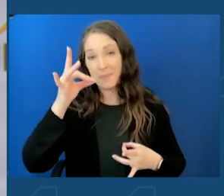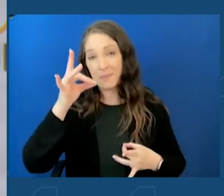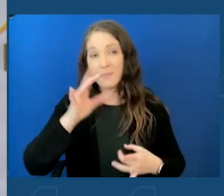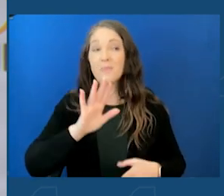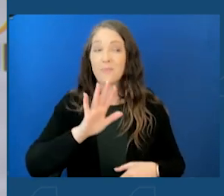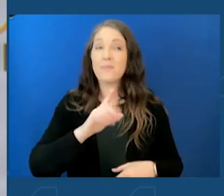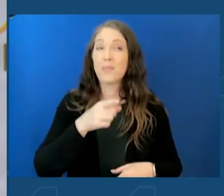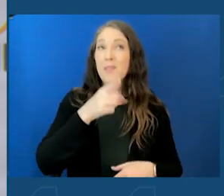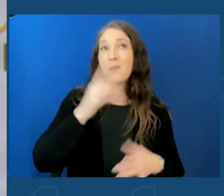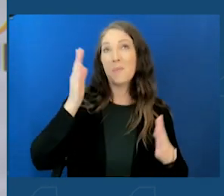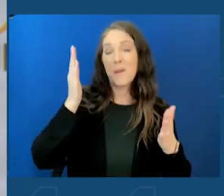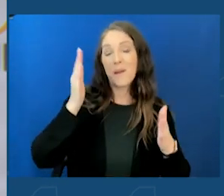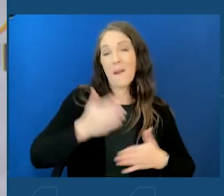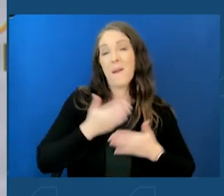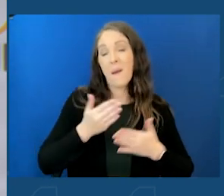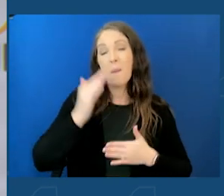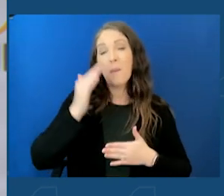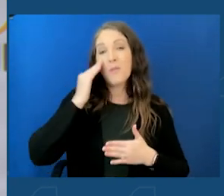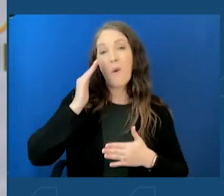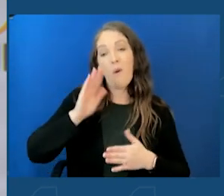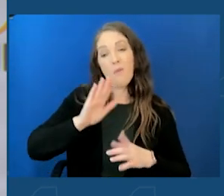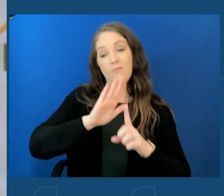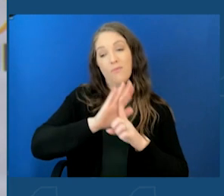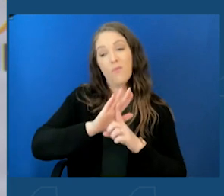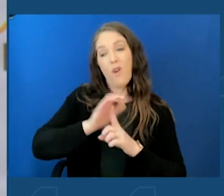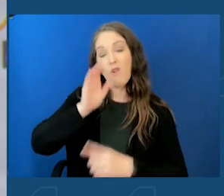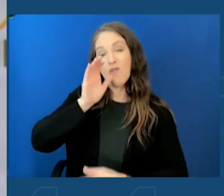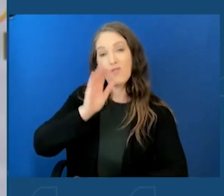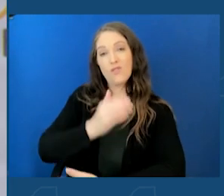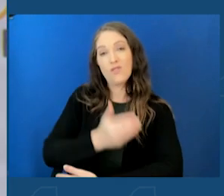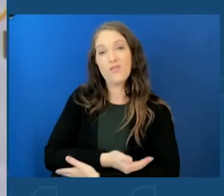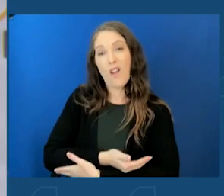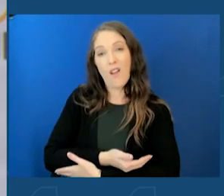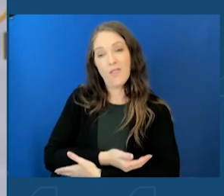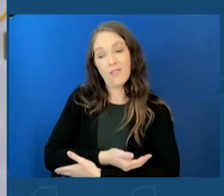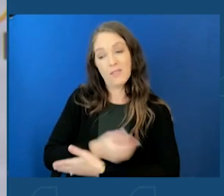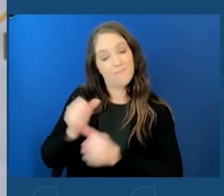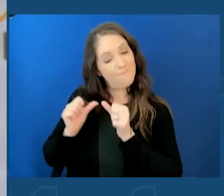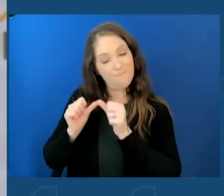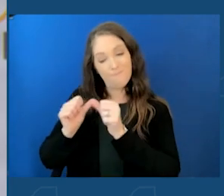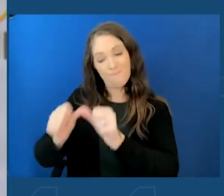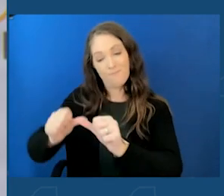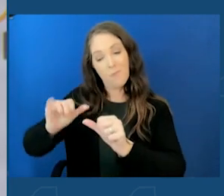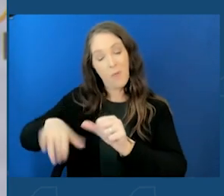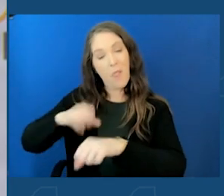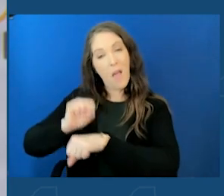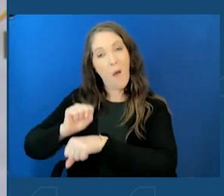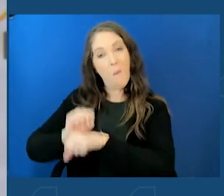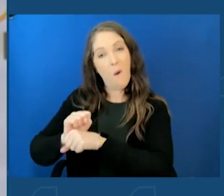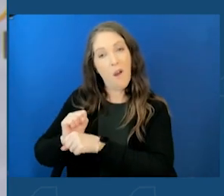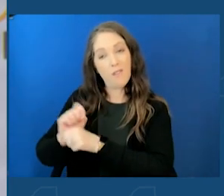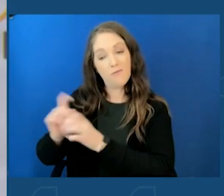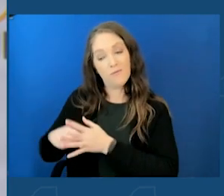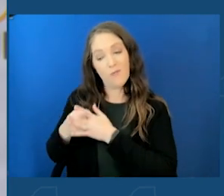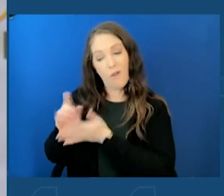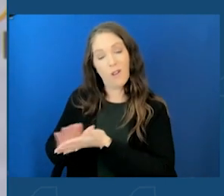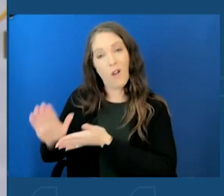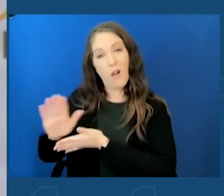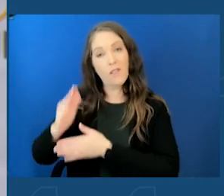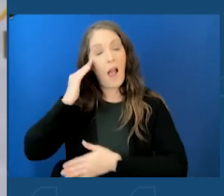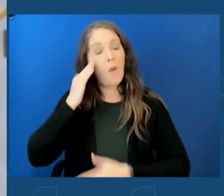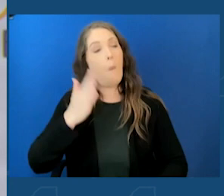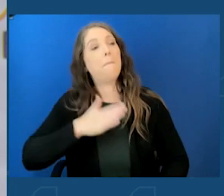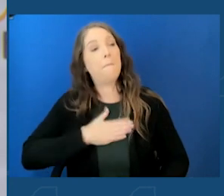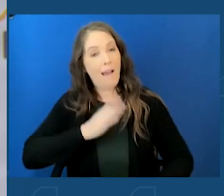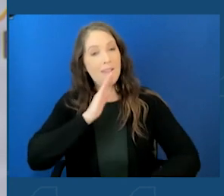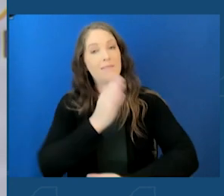is continuing the work she began when I was back in college. And I know that my own daughter will carry the torch passed